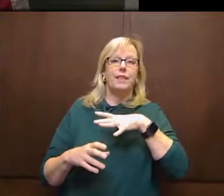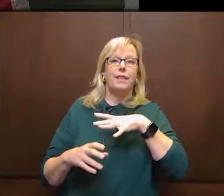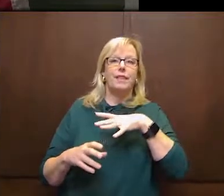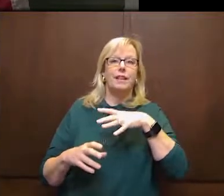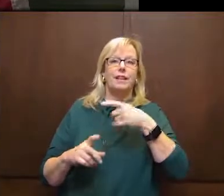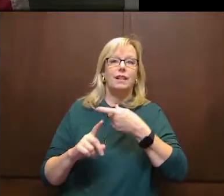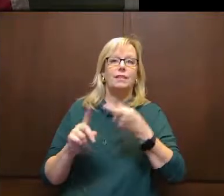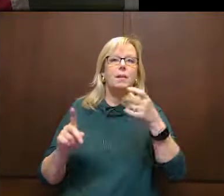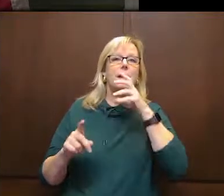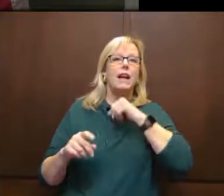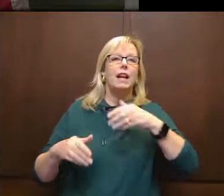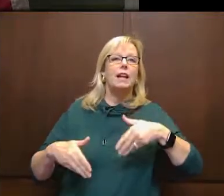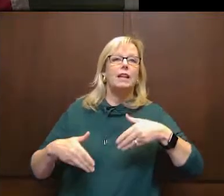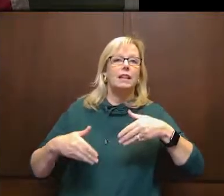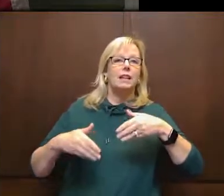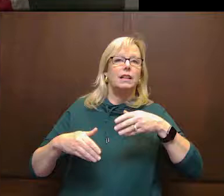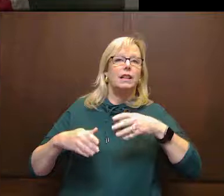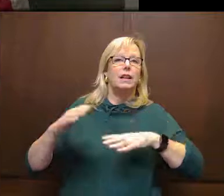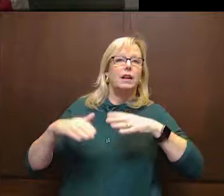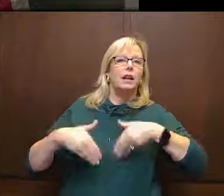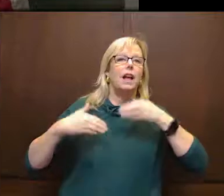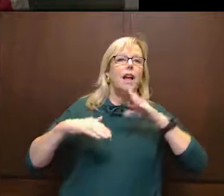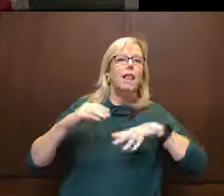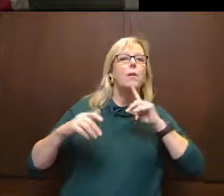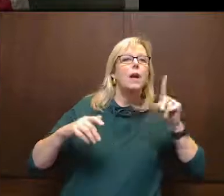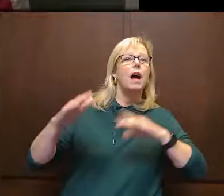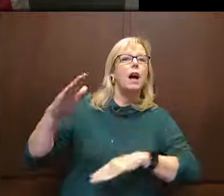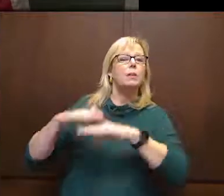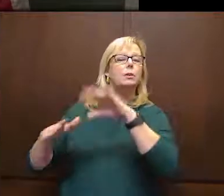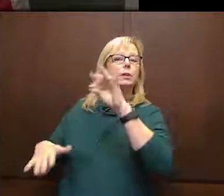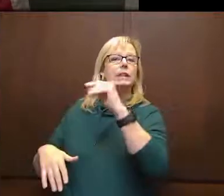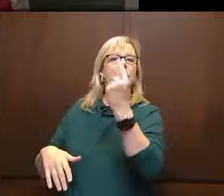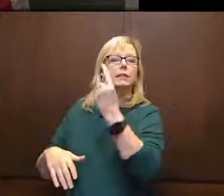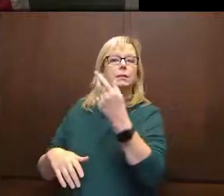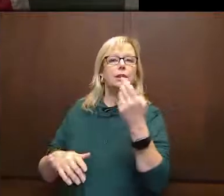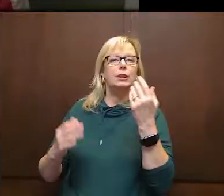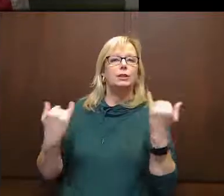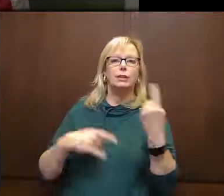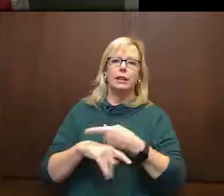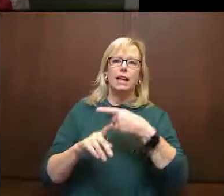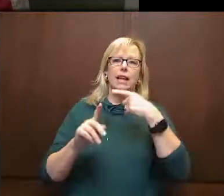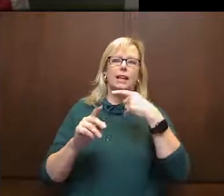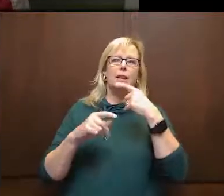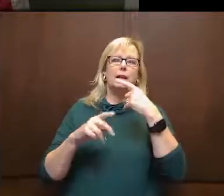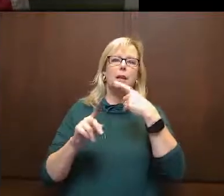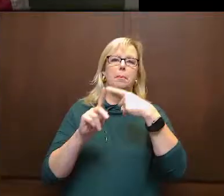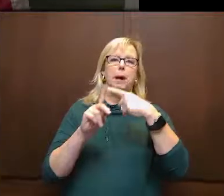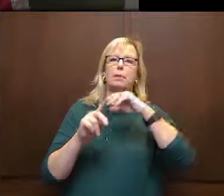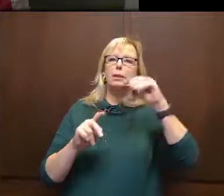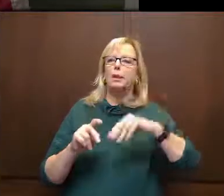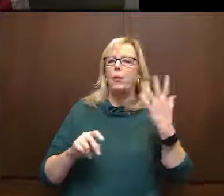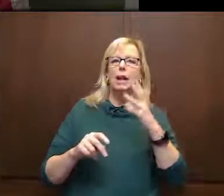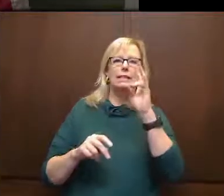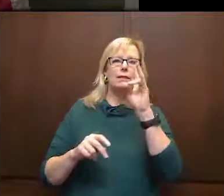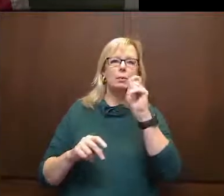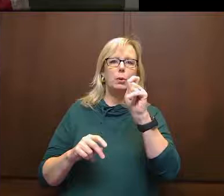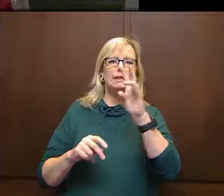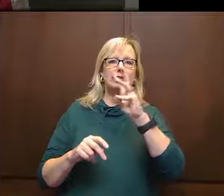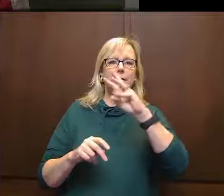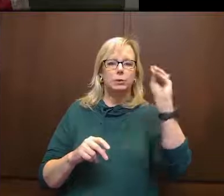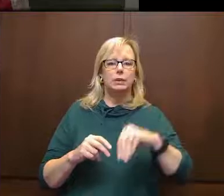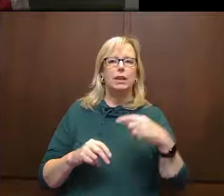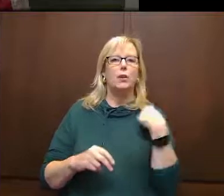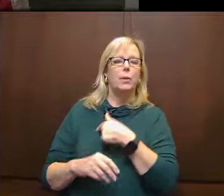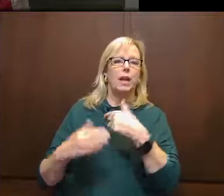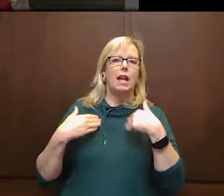from under the age of 1 up to their 90s. And today our daily county positivity rate is 7.6%. And